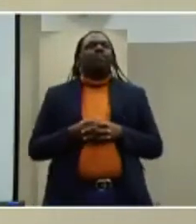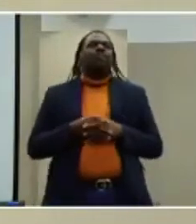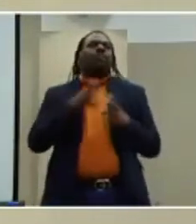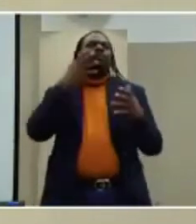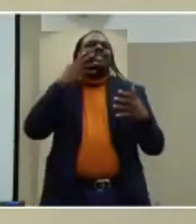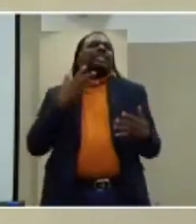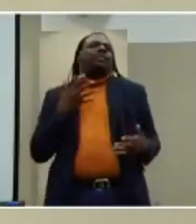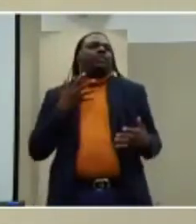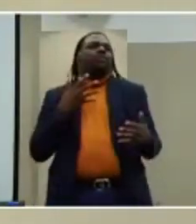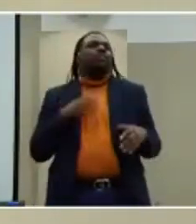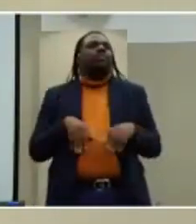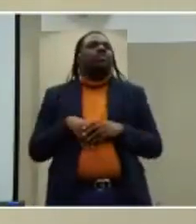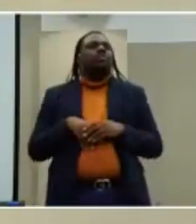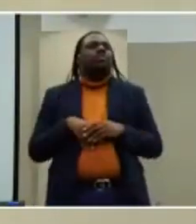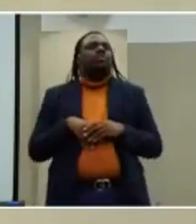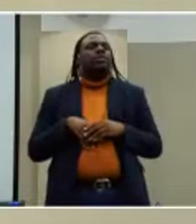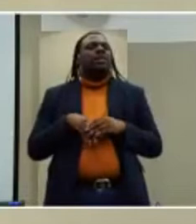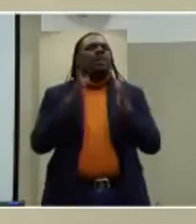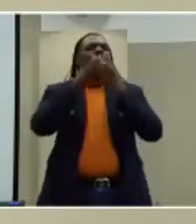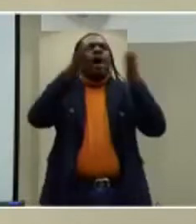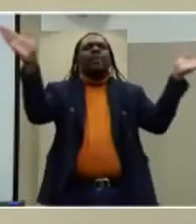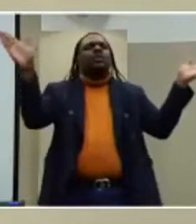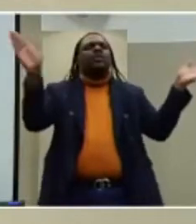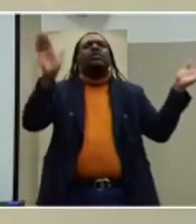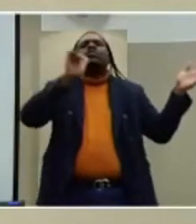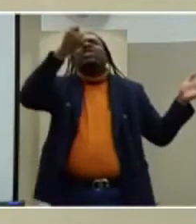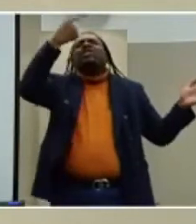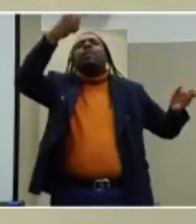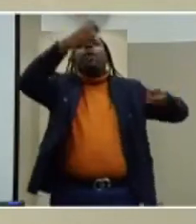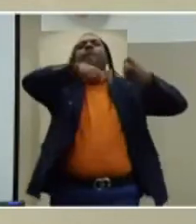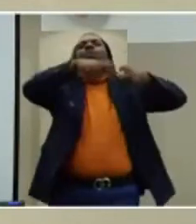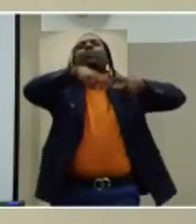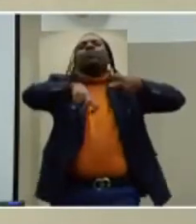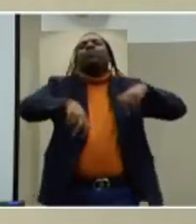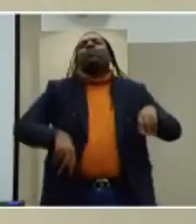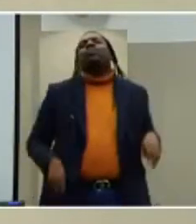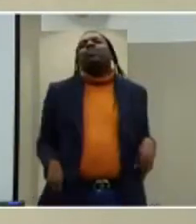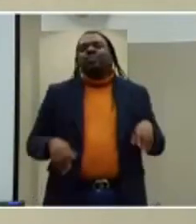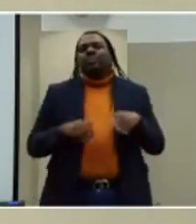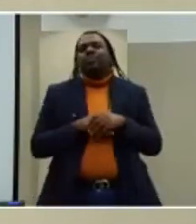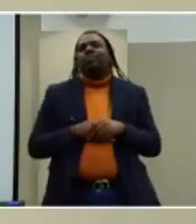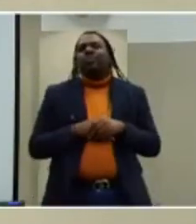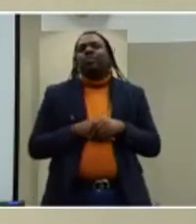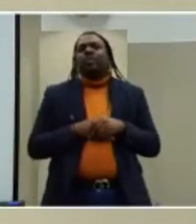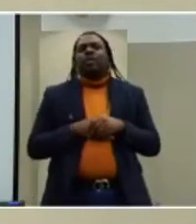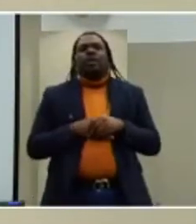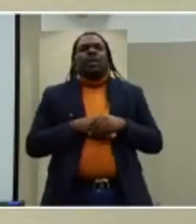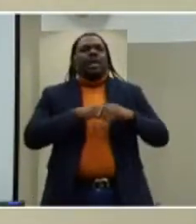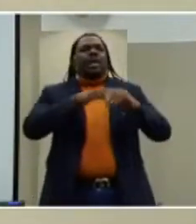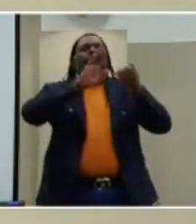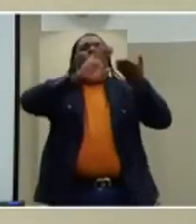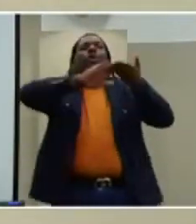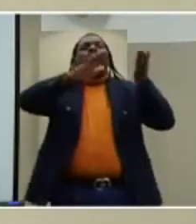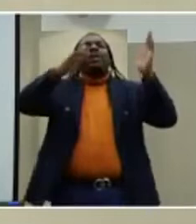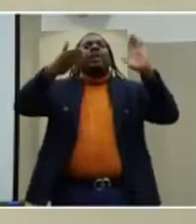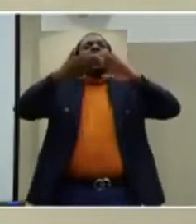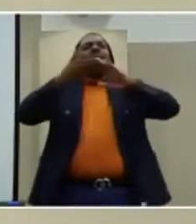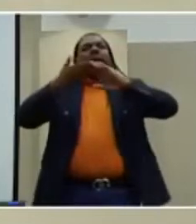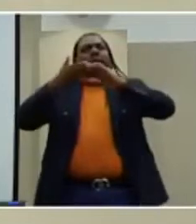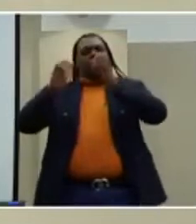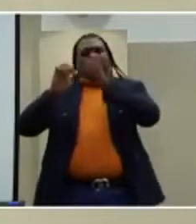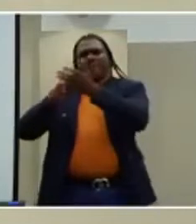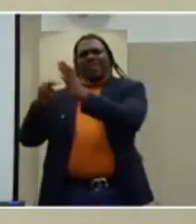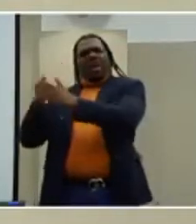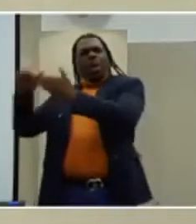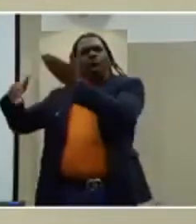Unfortunately, the public at large does not understand the problem. Most outside the accessibility community believe either one,